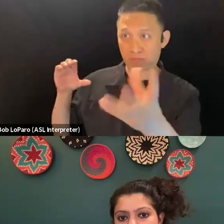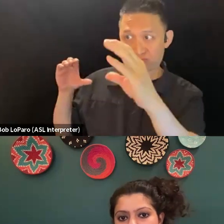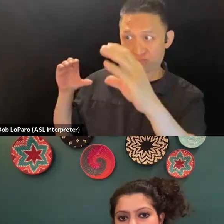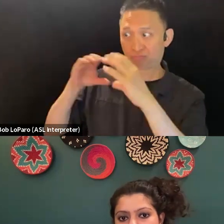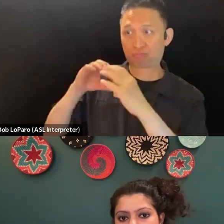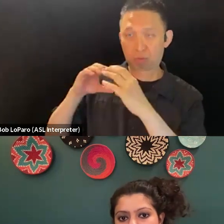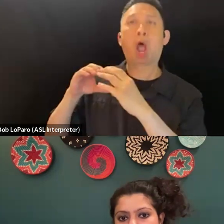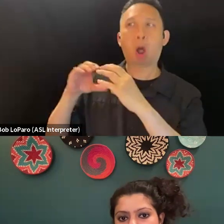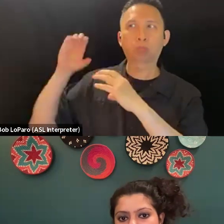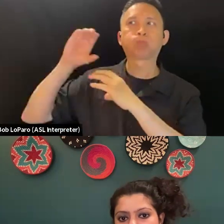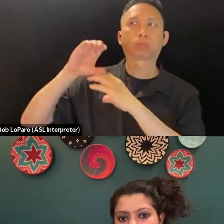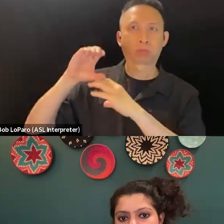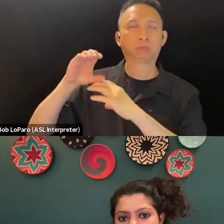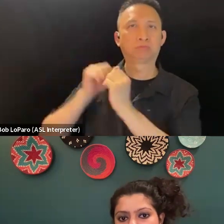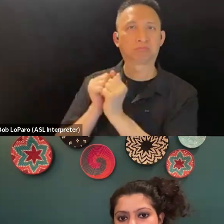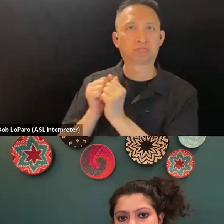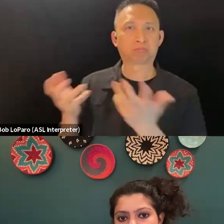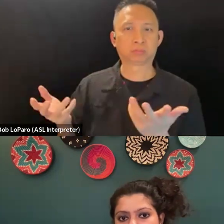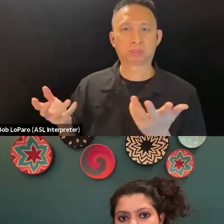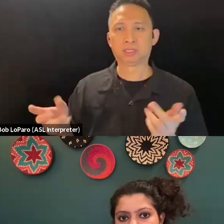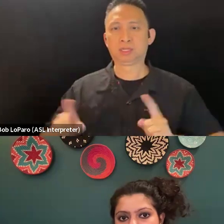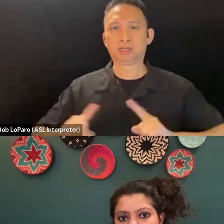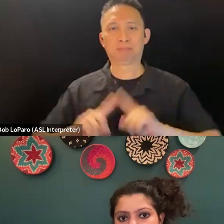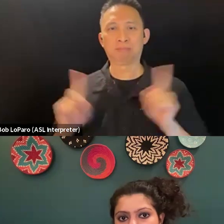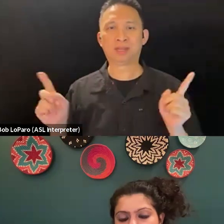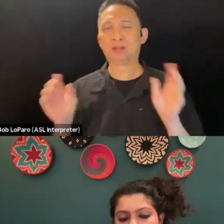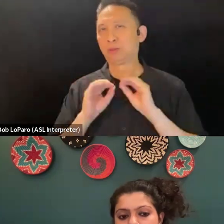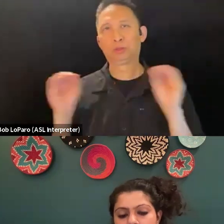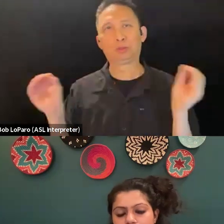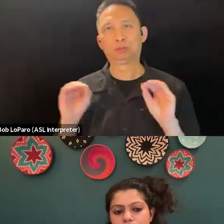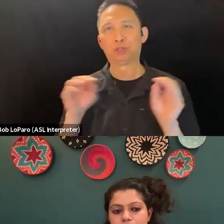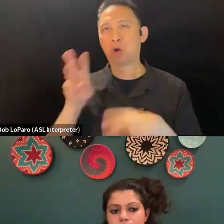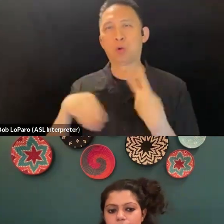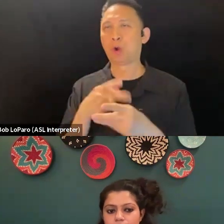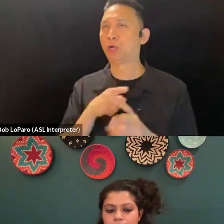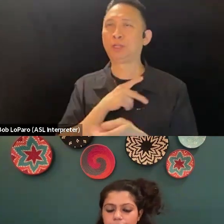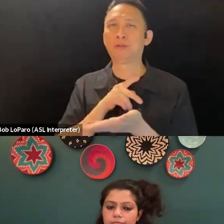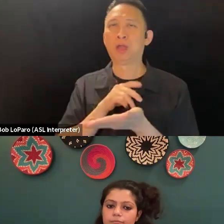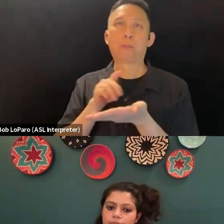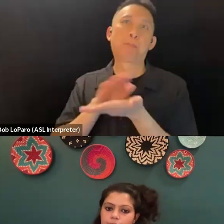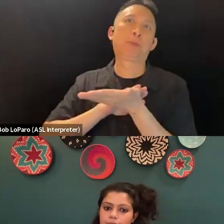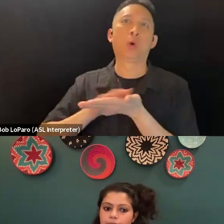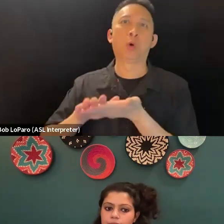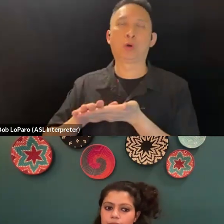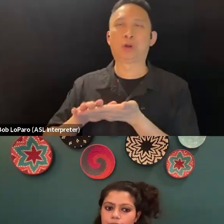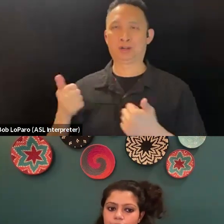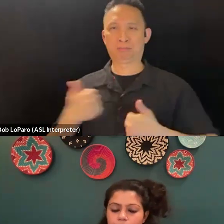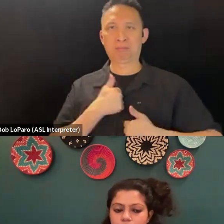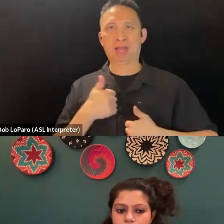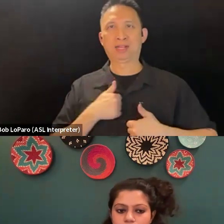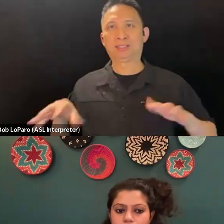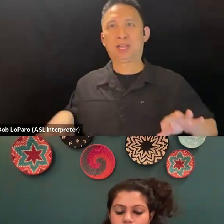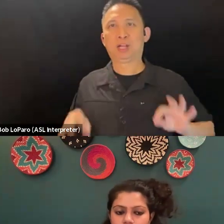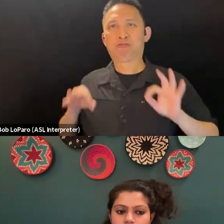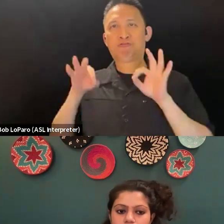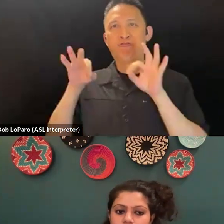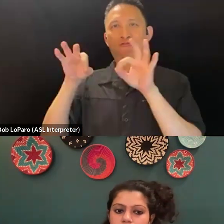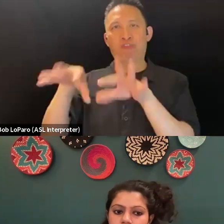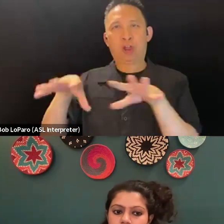and across geographies. But it's also taught me something, I think, and that's why I keep bringing up this educate yourself